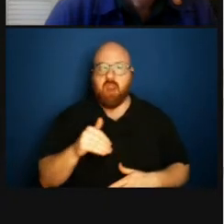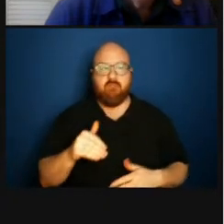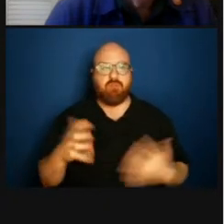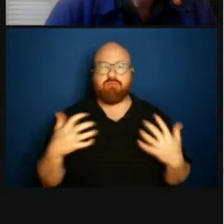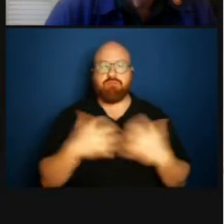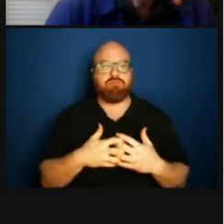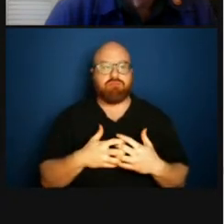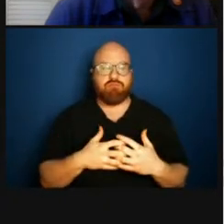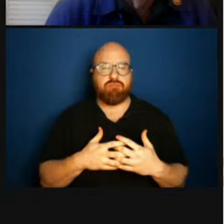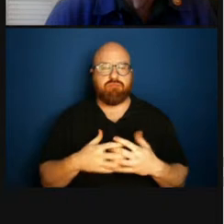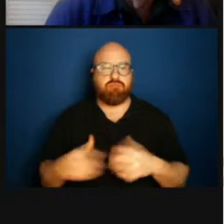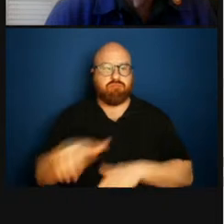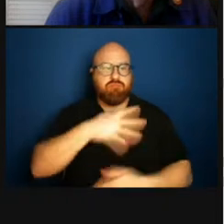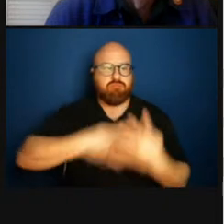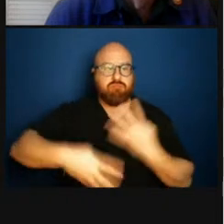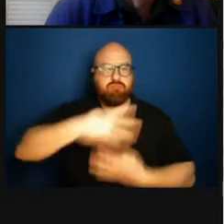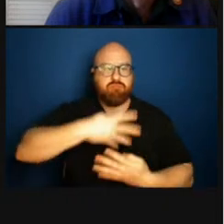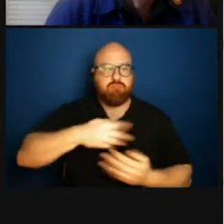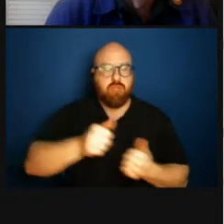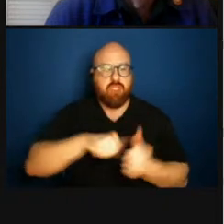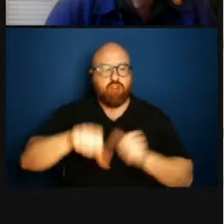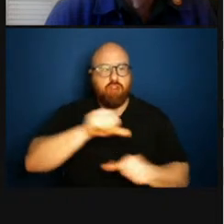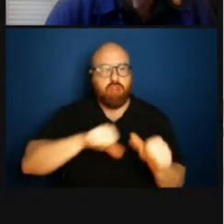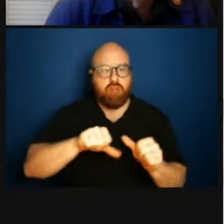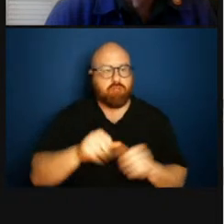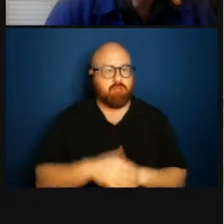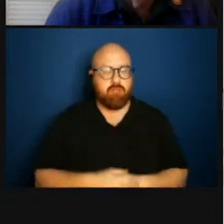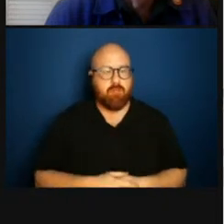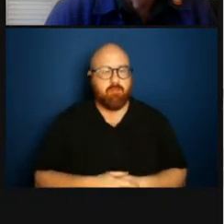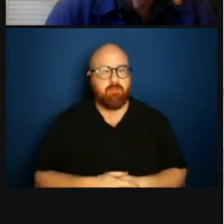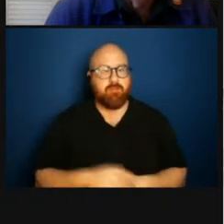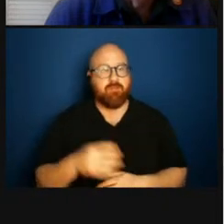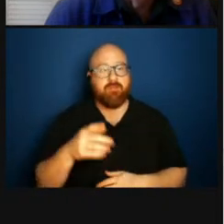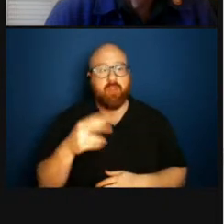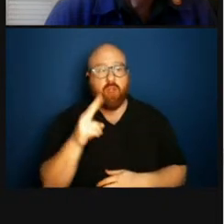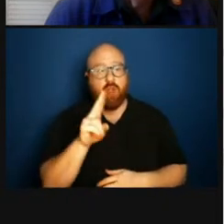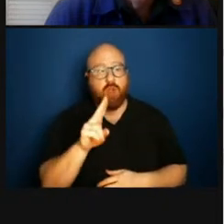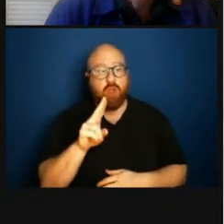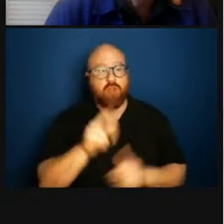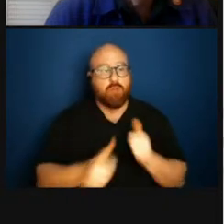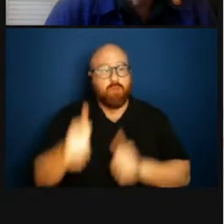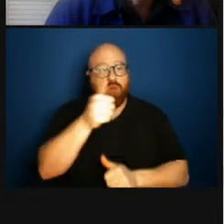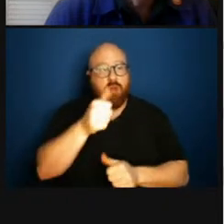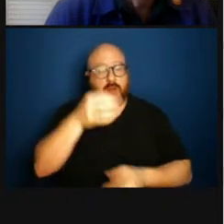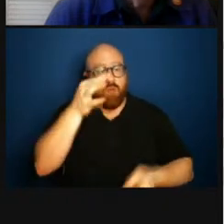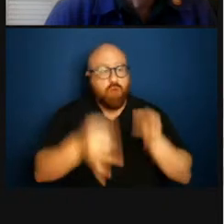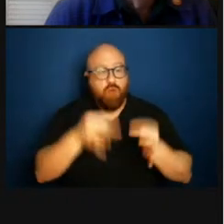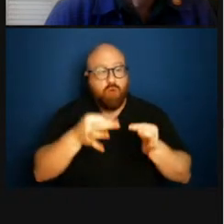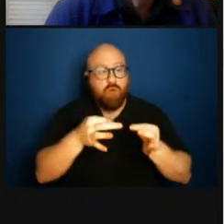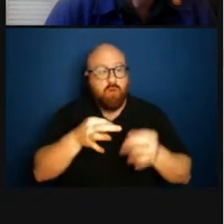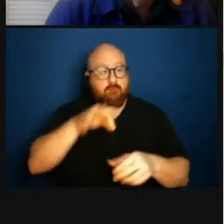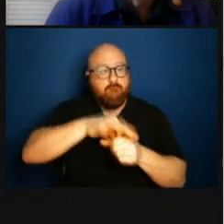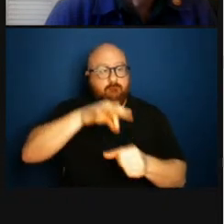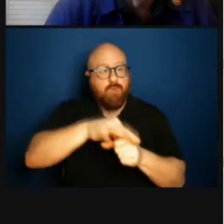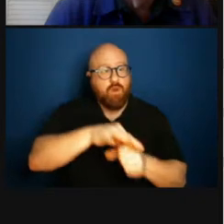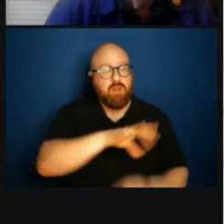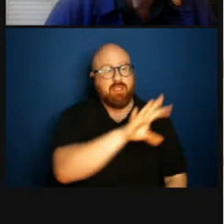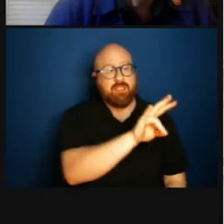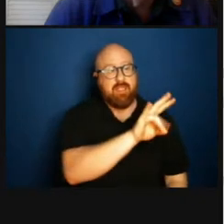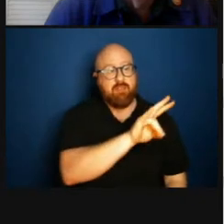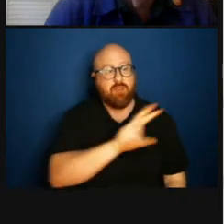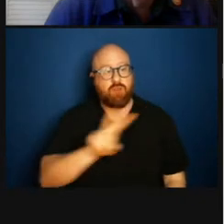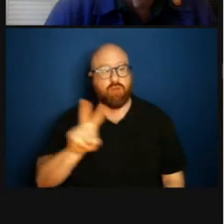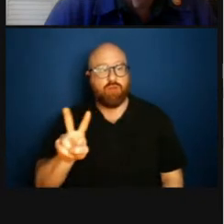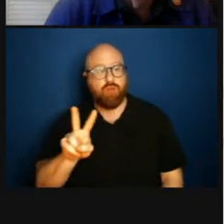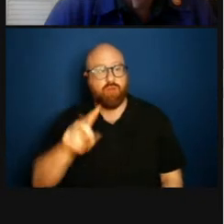Dred Scott decision. The U.S. Supreme Court voted 7-2 that blacks could never be U.S. citizens. It